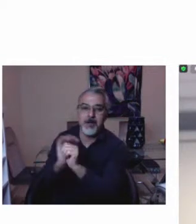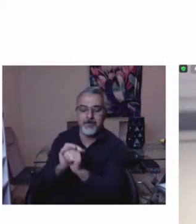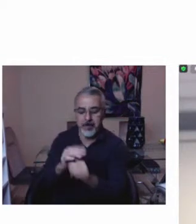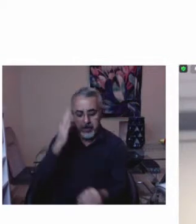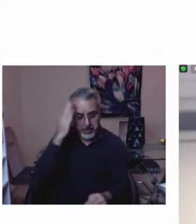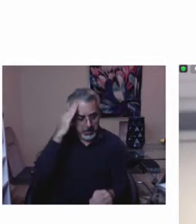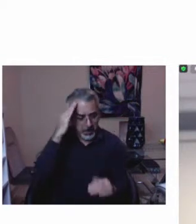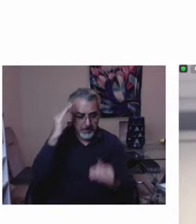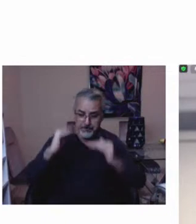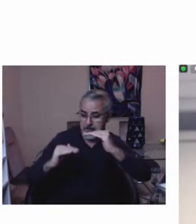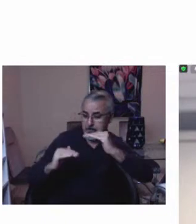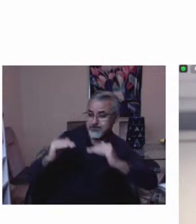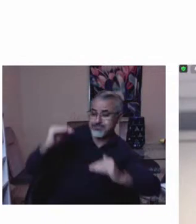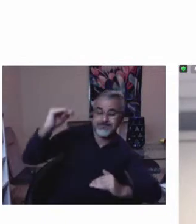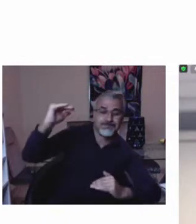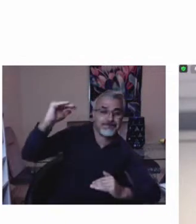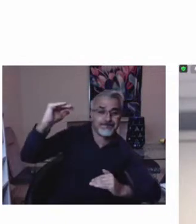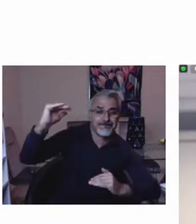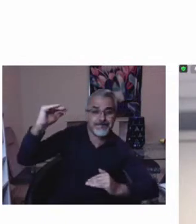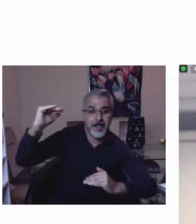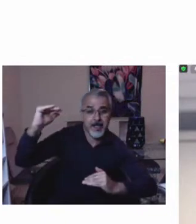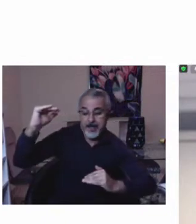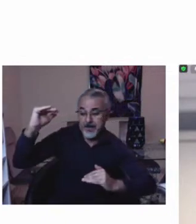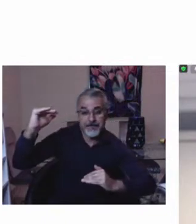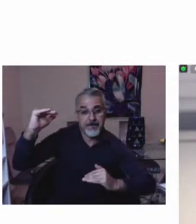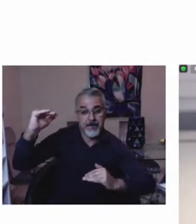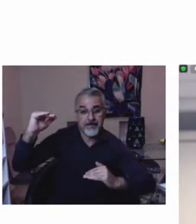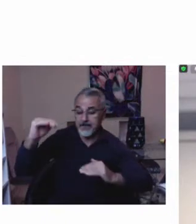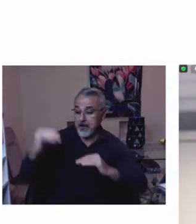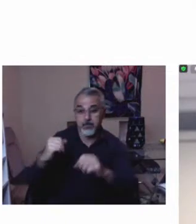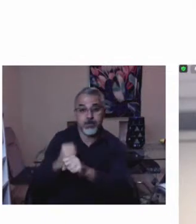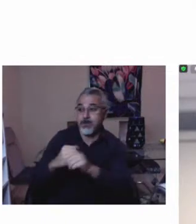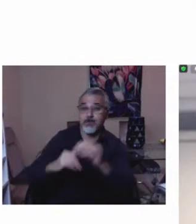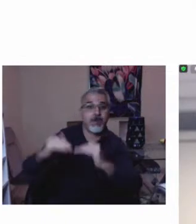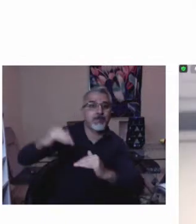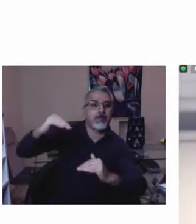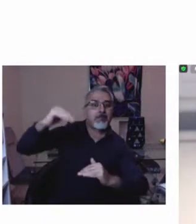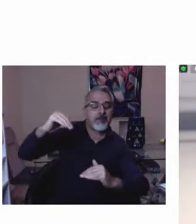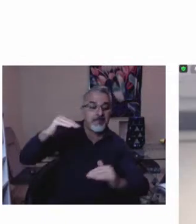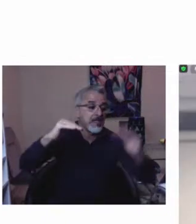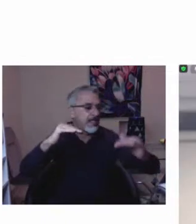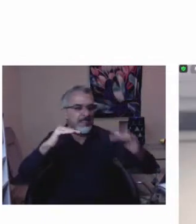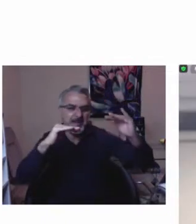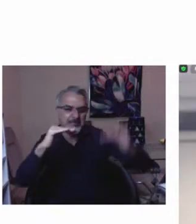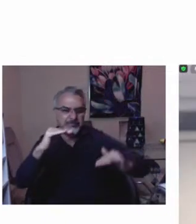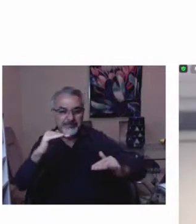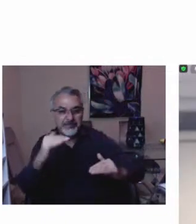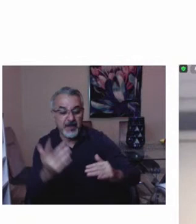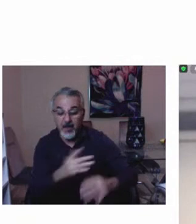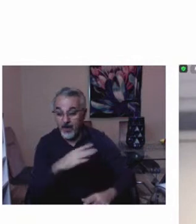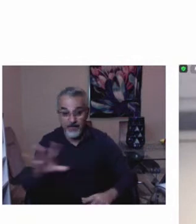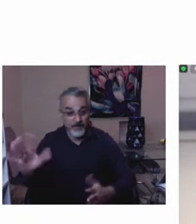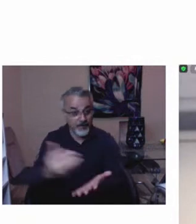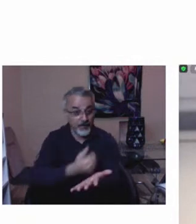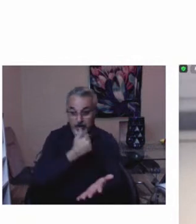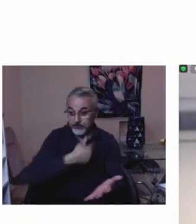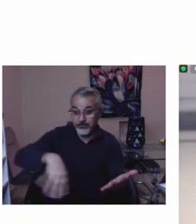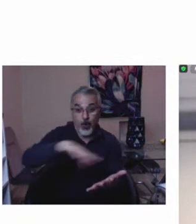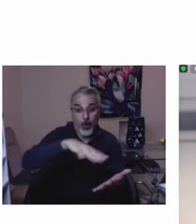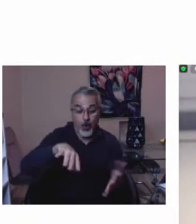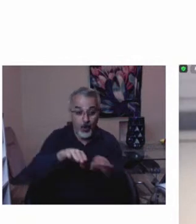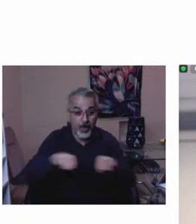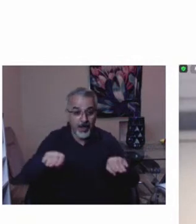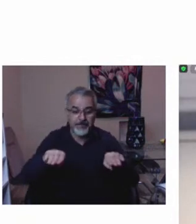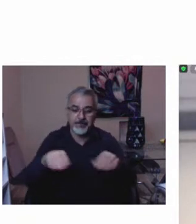are gaps in our knowledge of the trends, the practices to